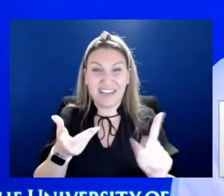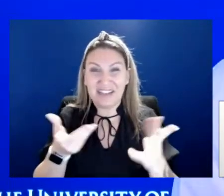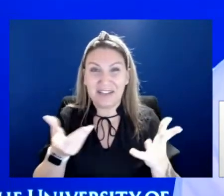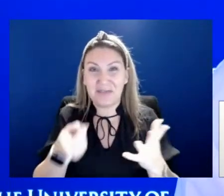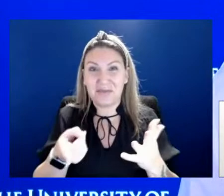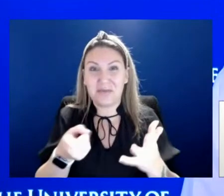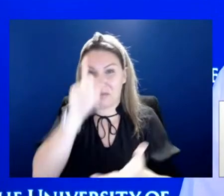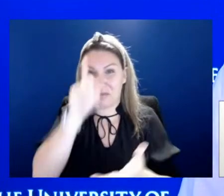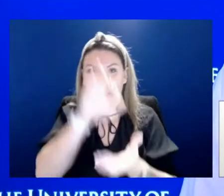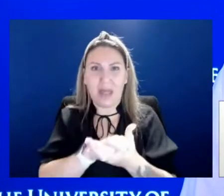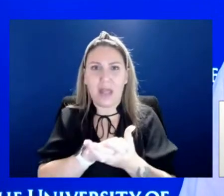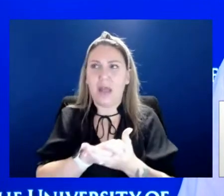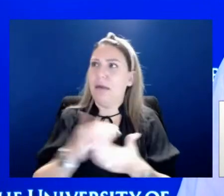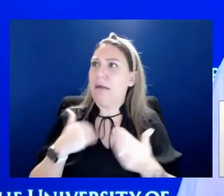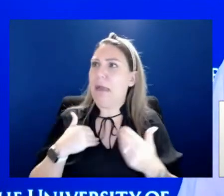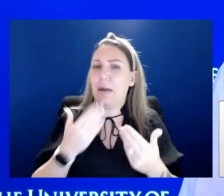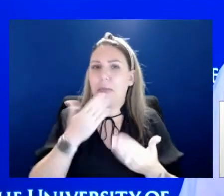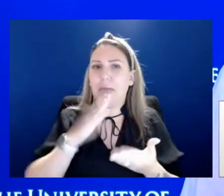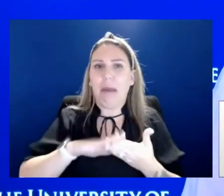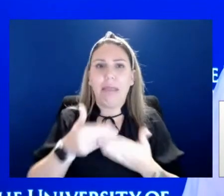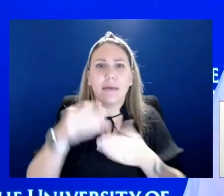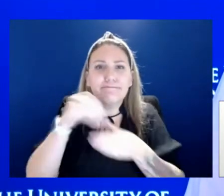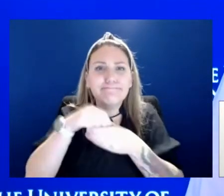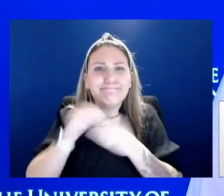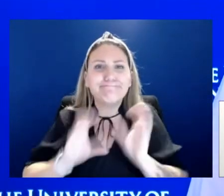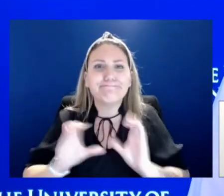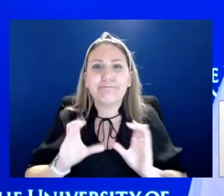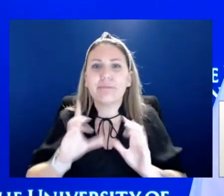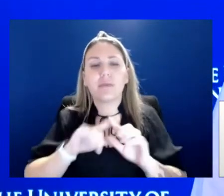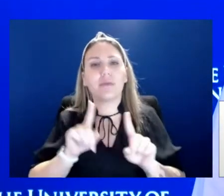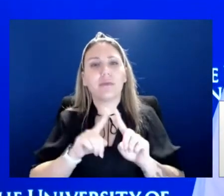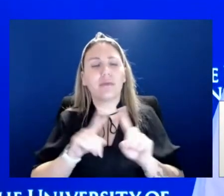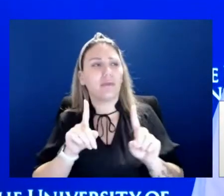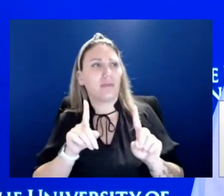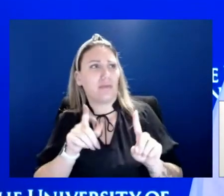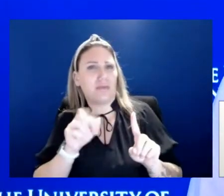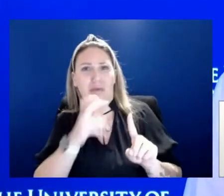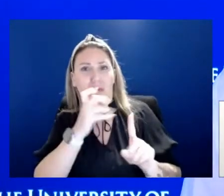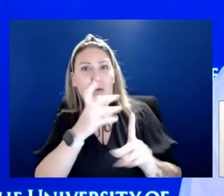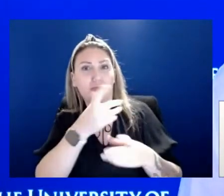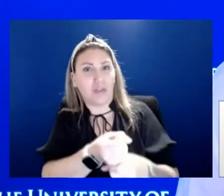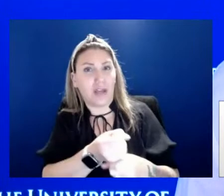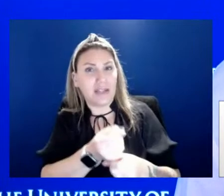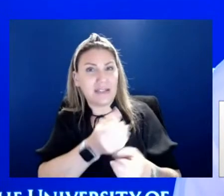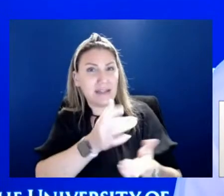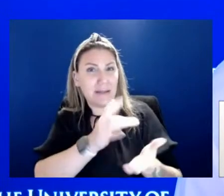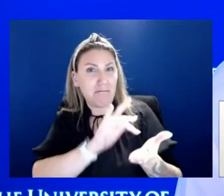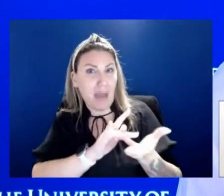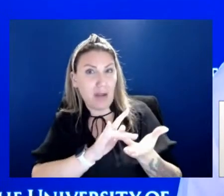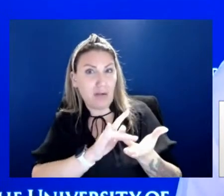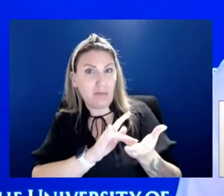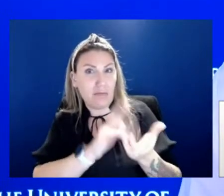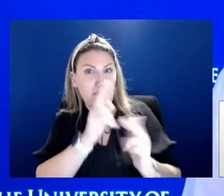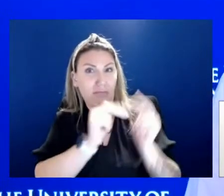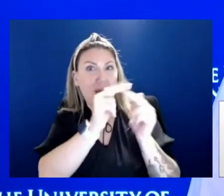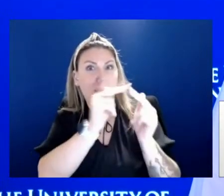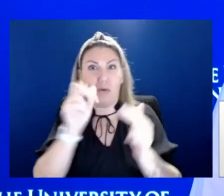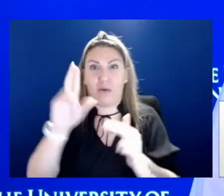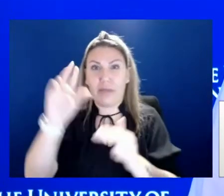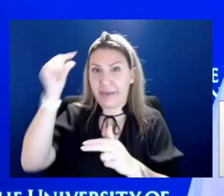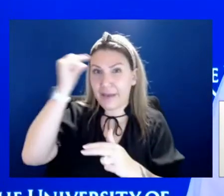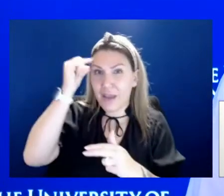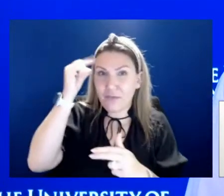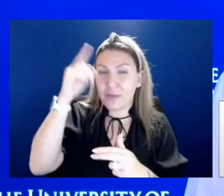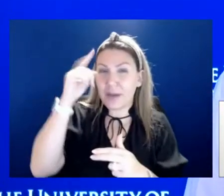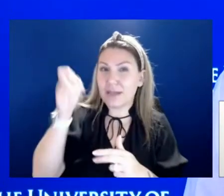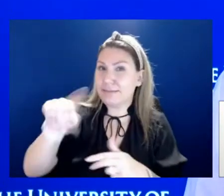harmful things in there? Are you distrusting the medical establishment? Are you distrusting the government because they are endorsing it? I